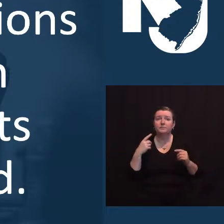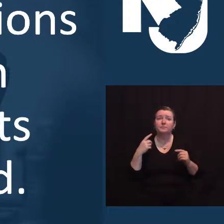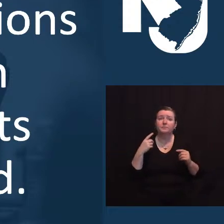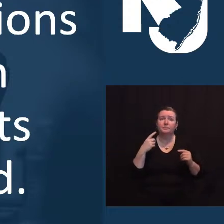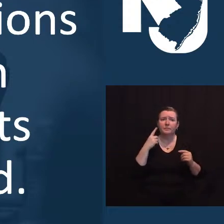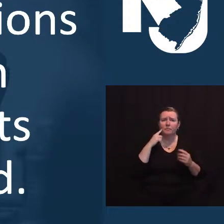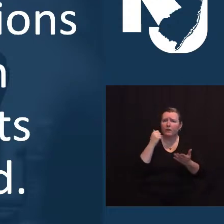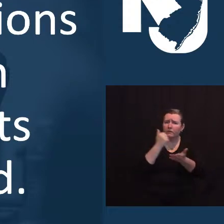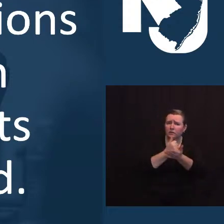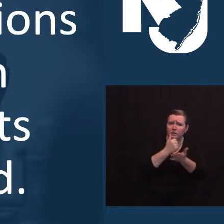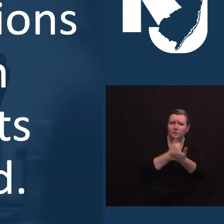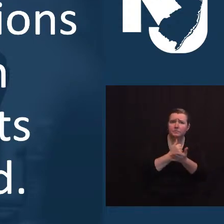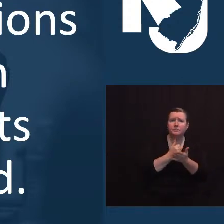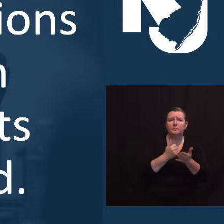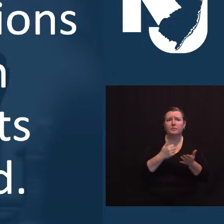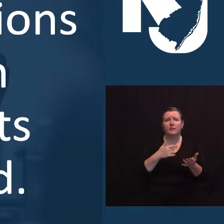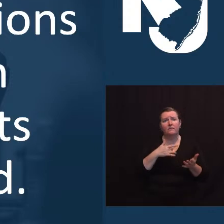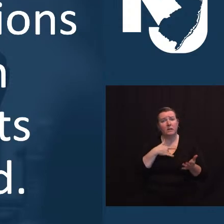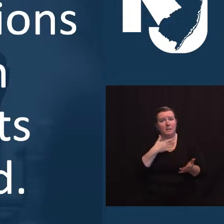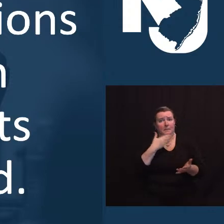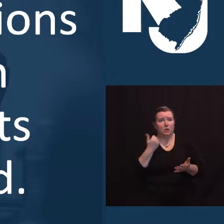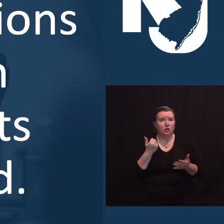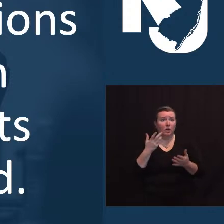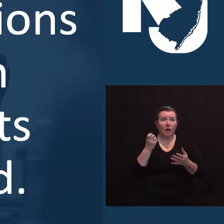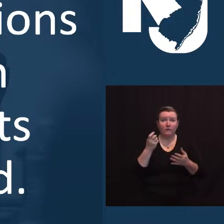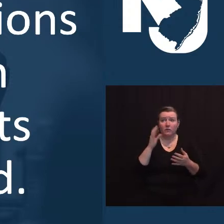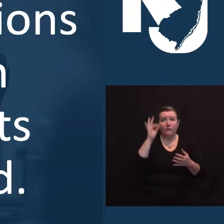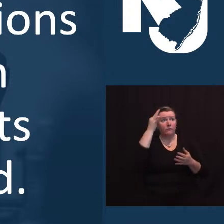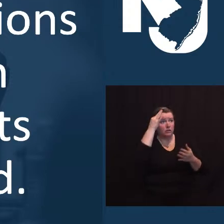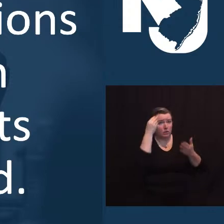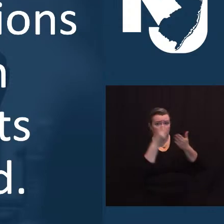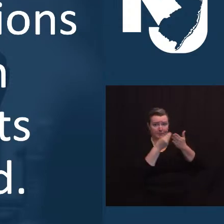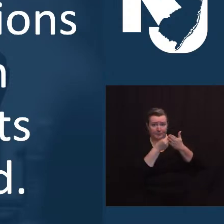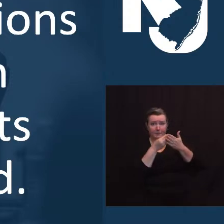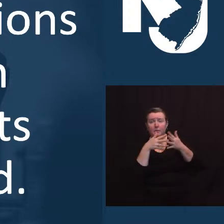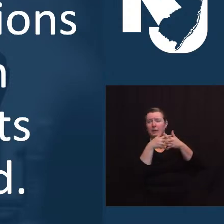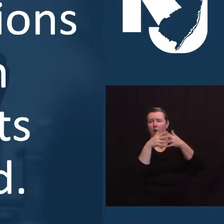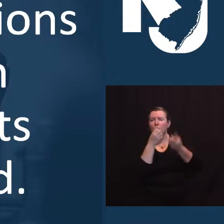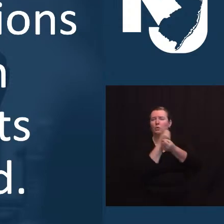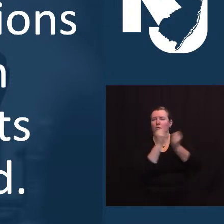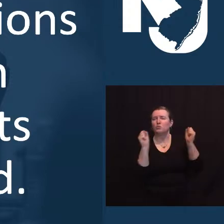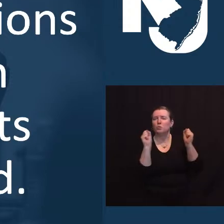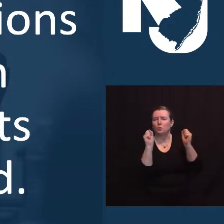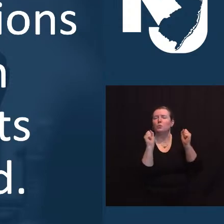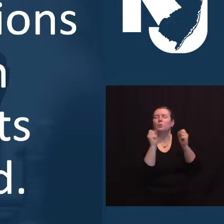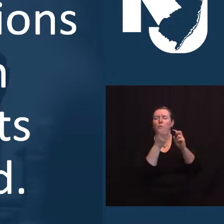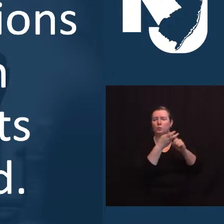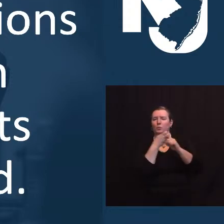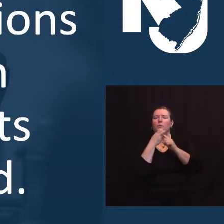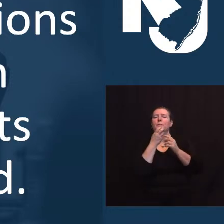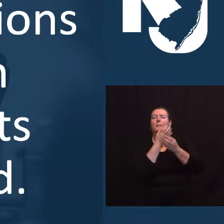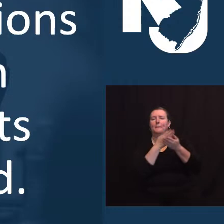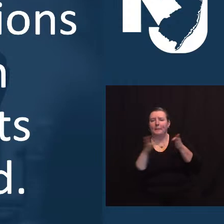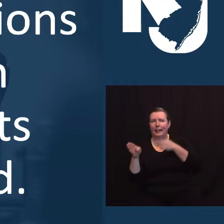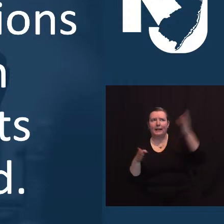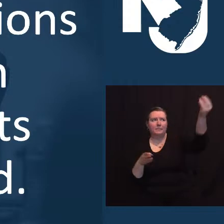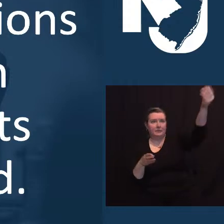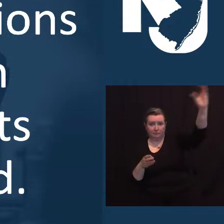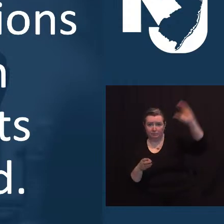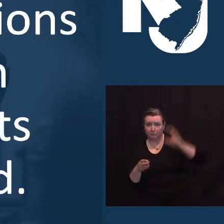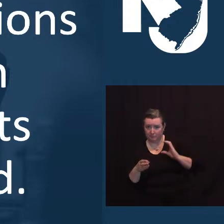their federal American Rescue Plan funds. Working alongside both the New Jersey Bankers Association